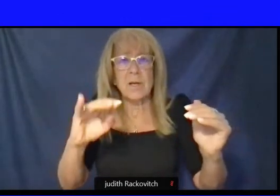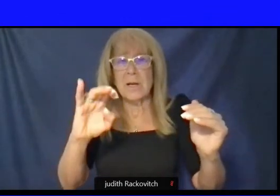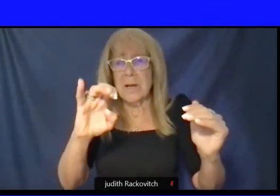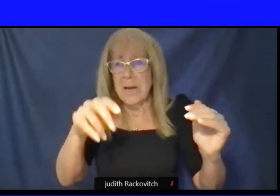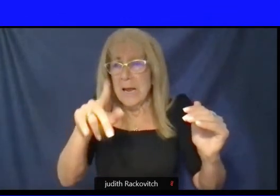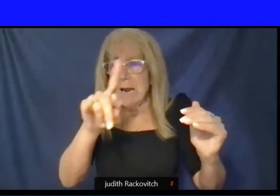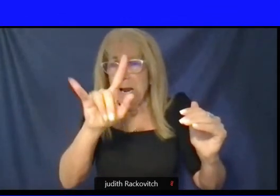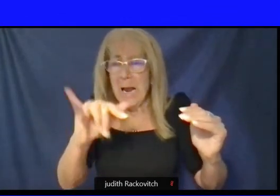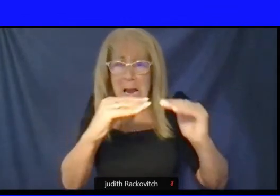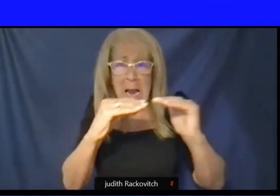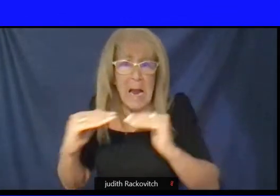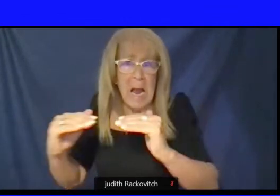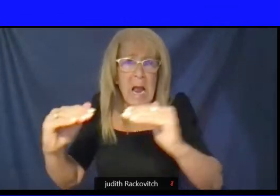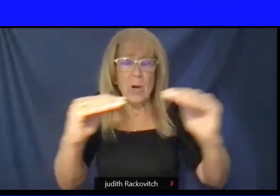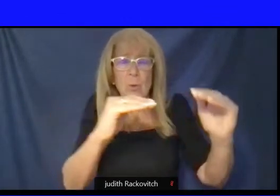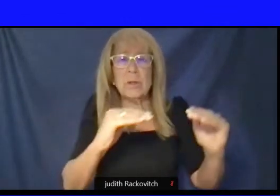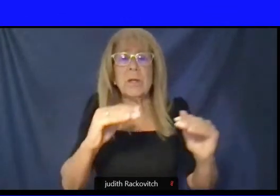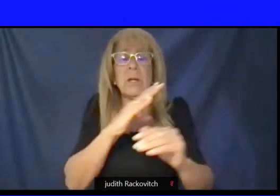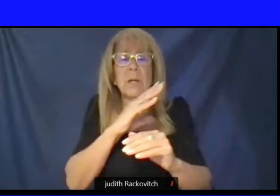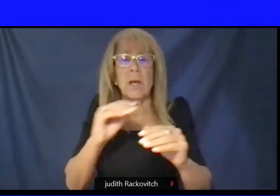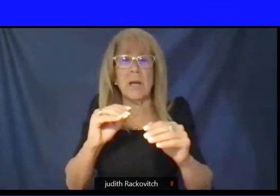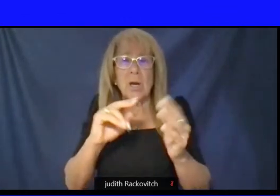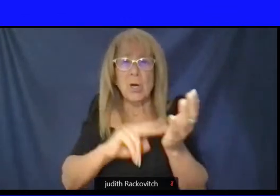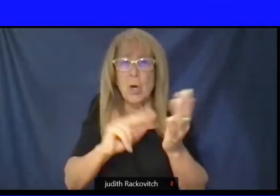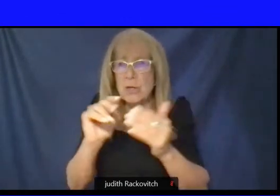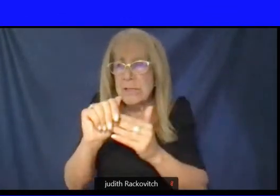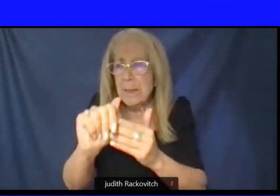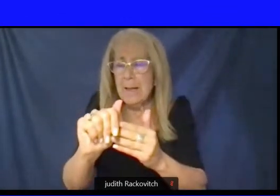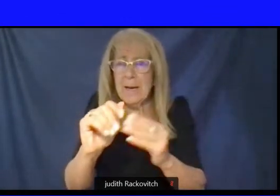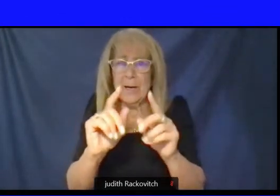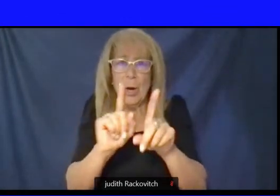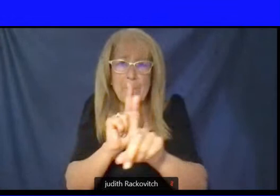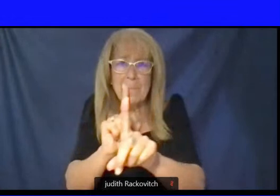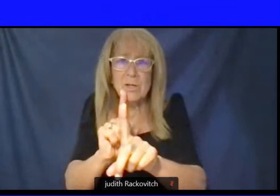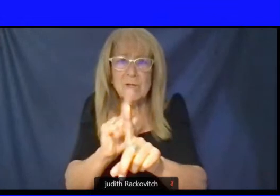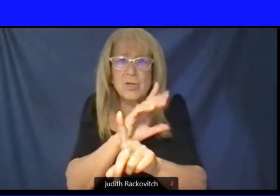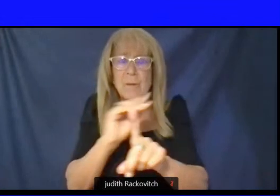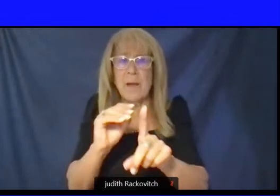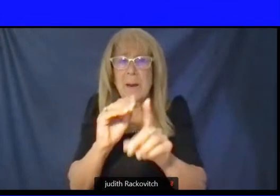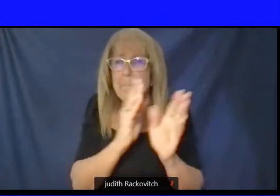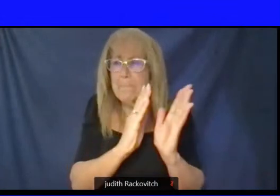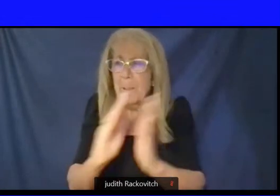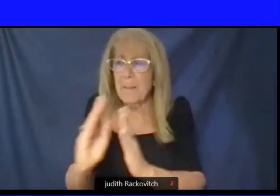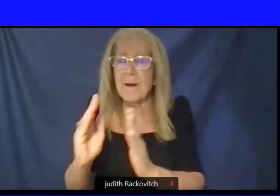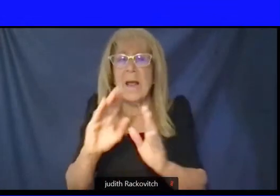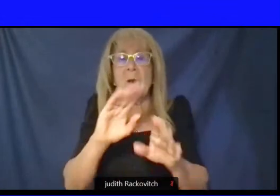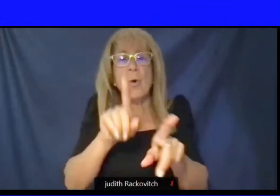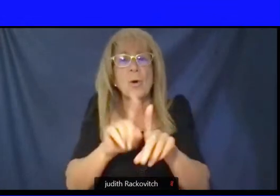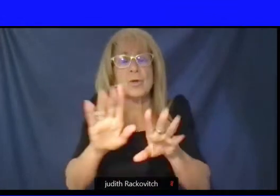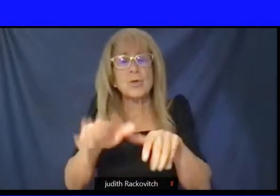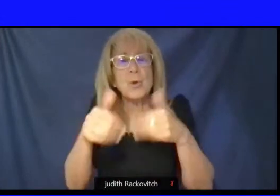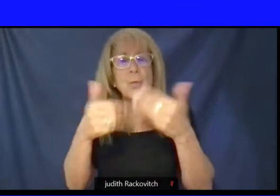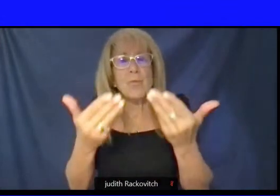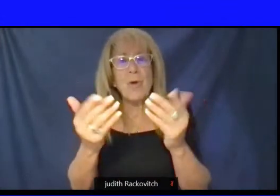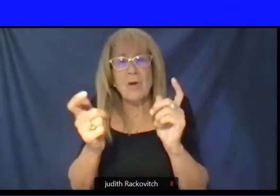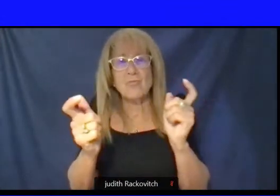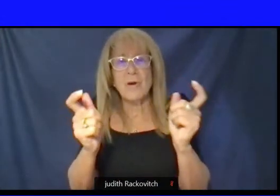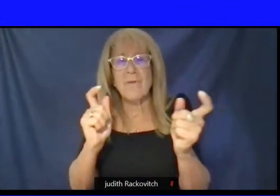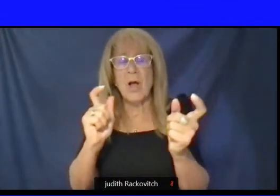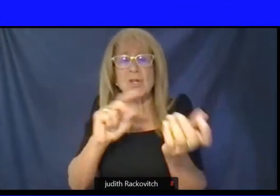knowledge named EBSCO to ensure that our frontline staff have the access to the latest evidence within